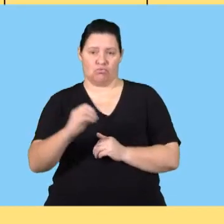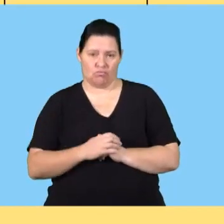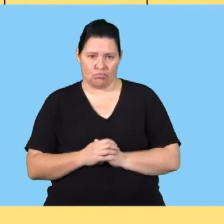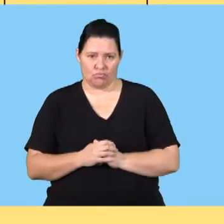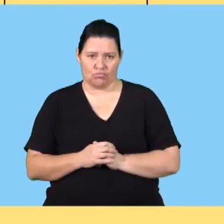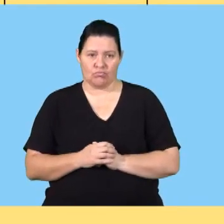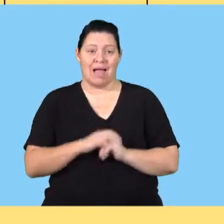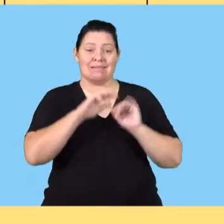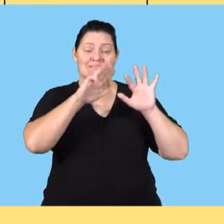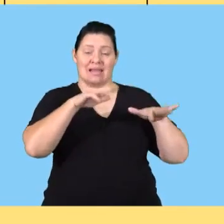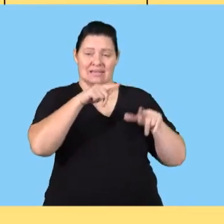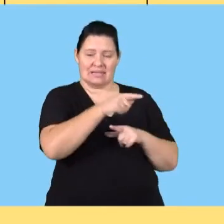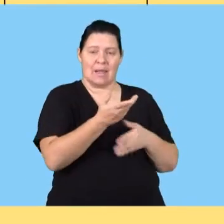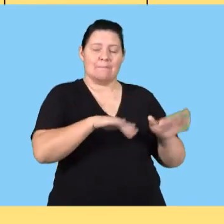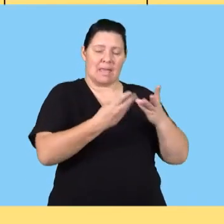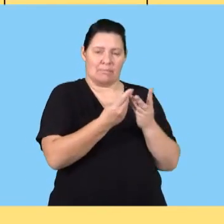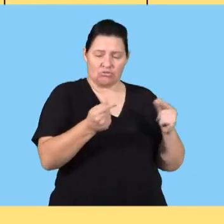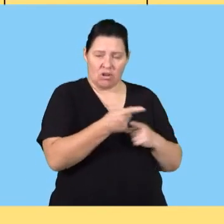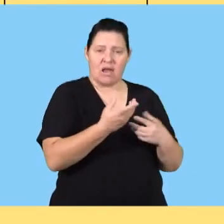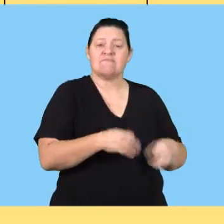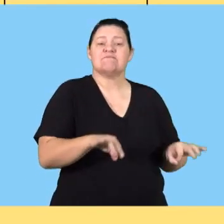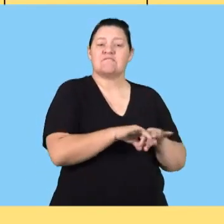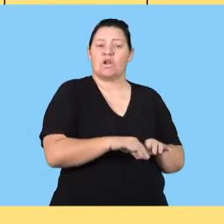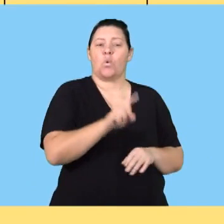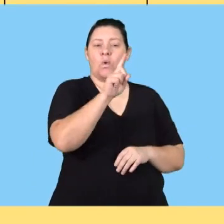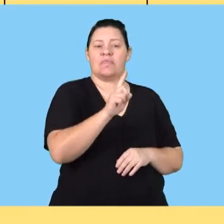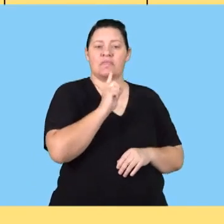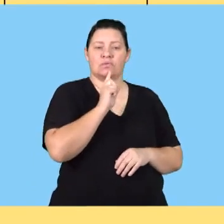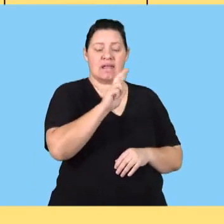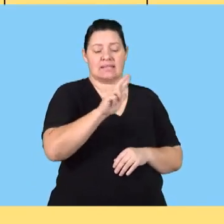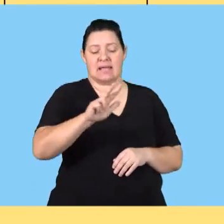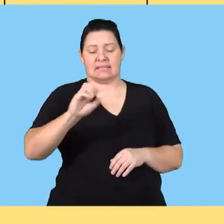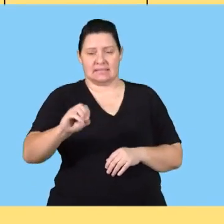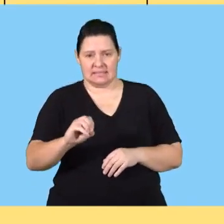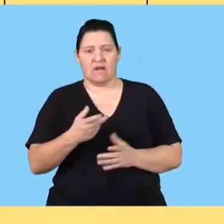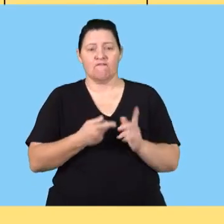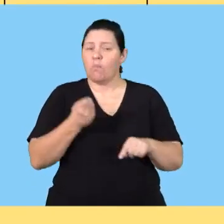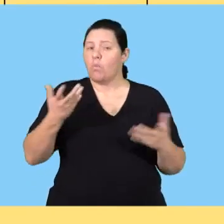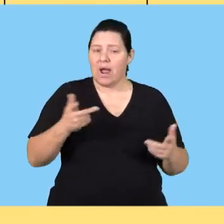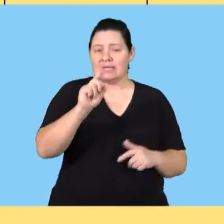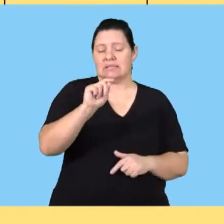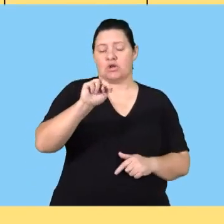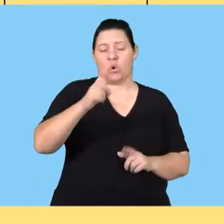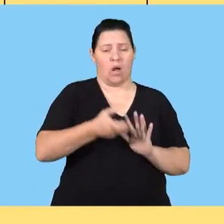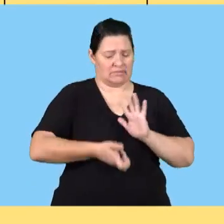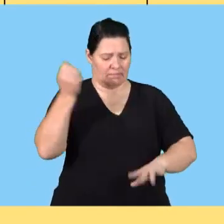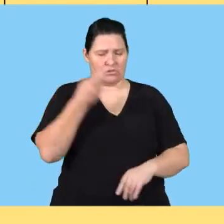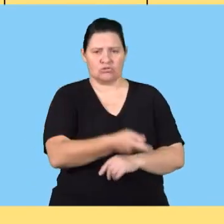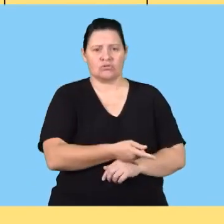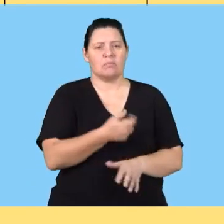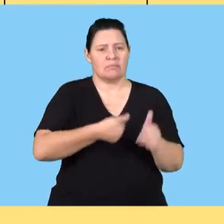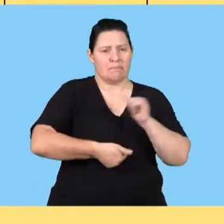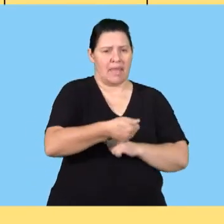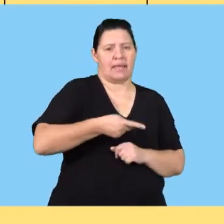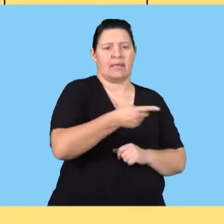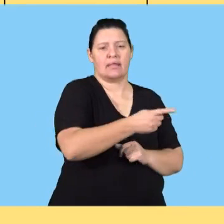effect. On the 19th, packing materials to the value of 1,880 bought from T. Noah was damaged and returned with a